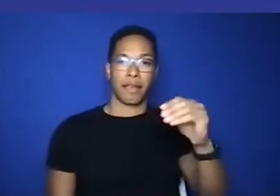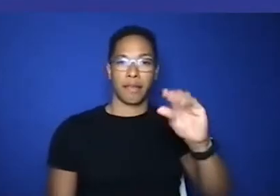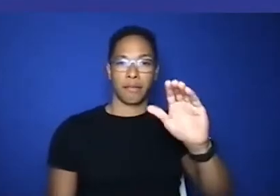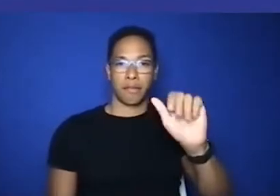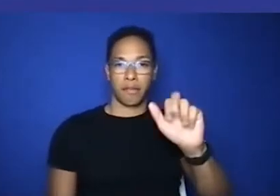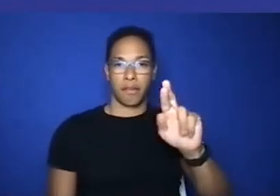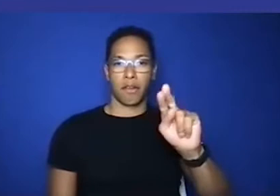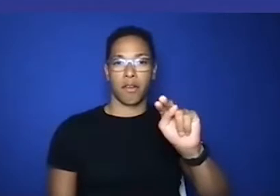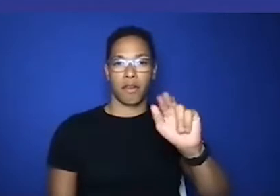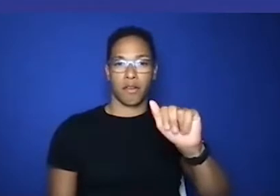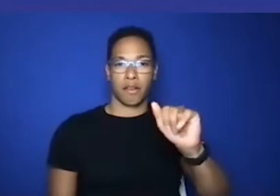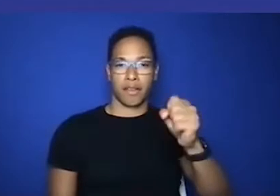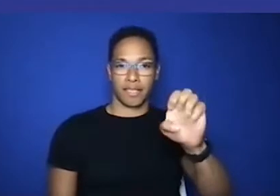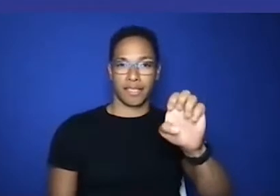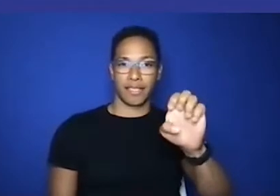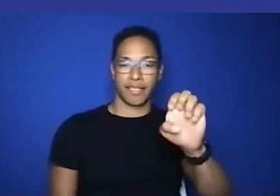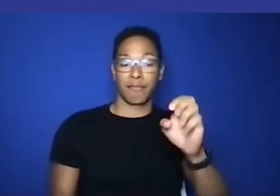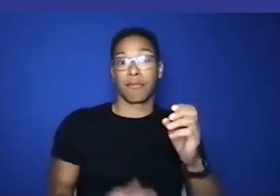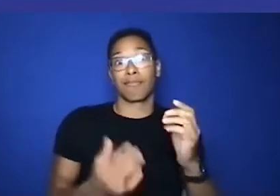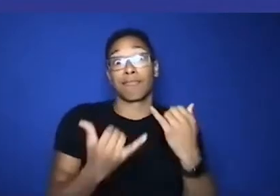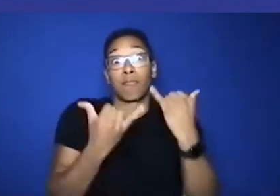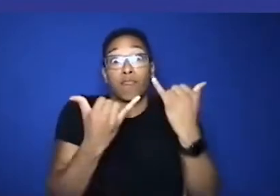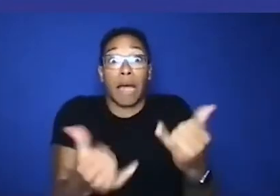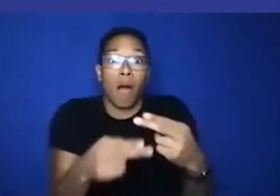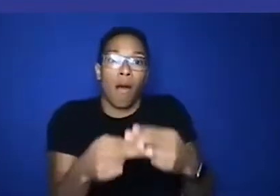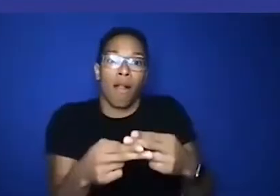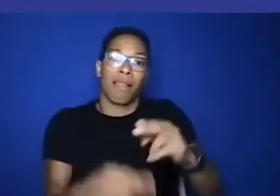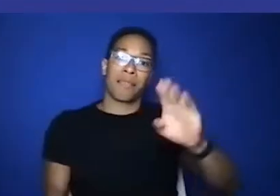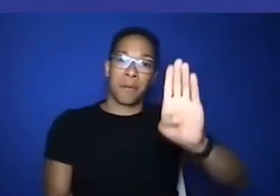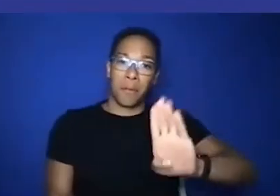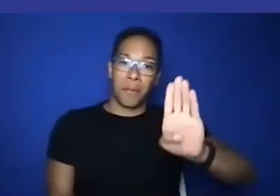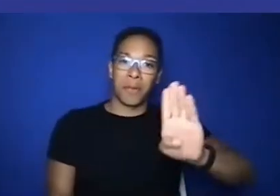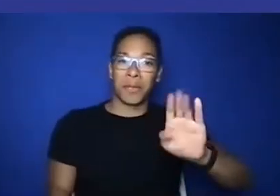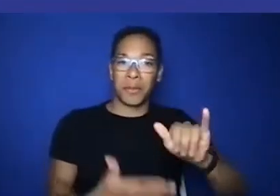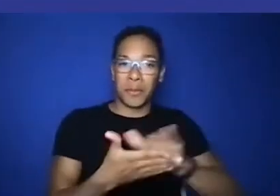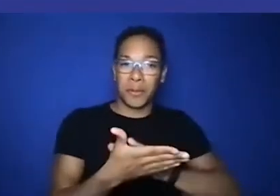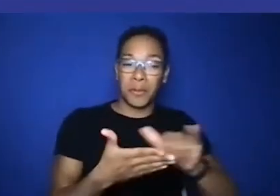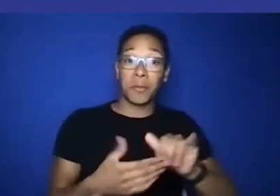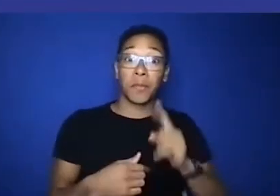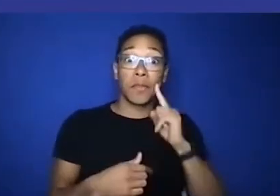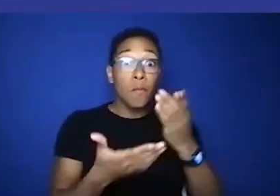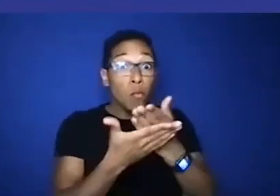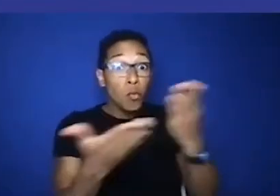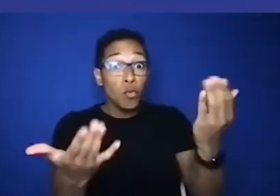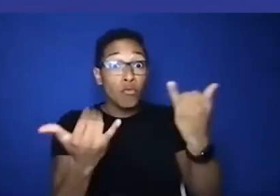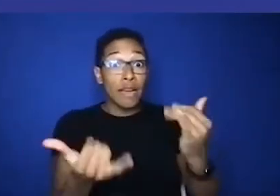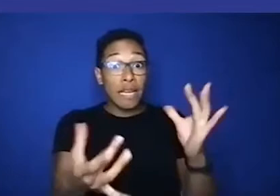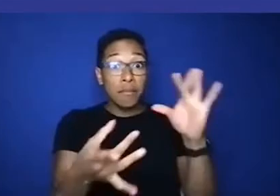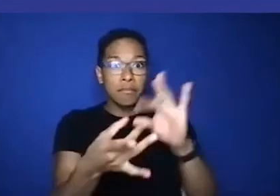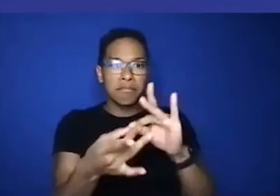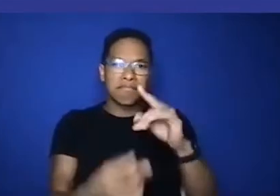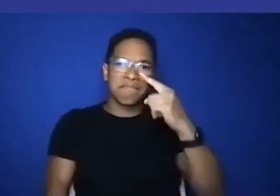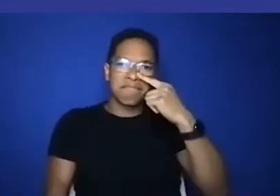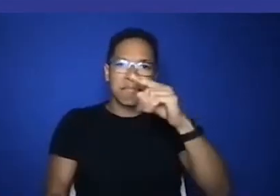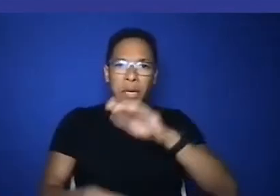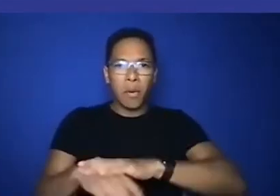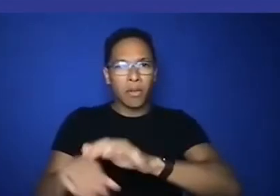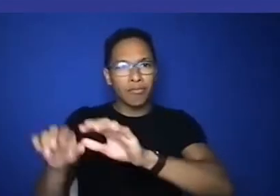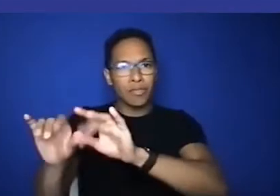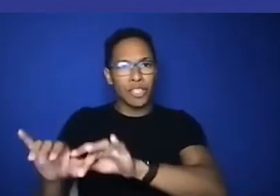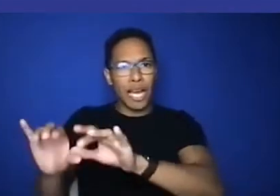please visit our land acknowledgement on the agenda page and share the Indigenous lands you are currently on in the chat.